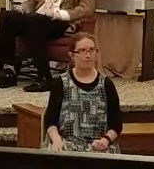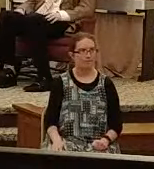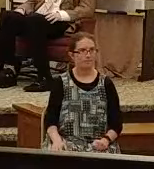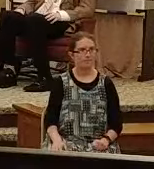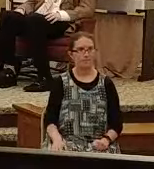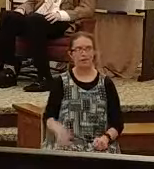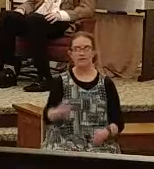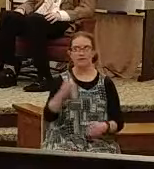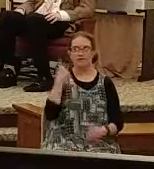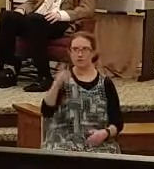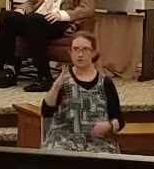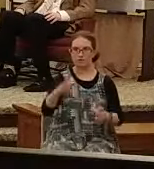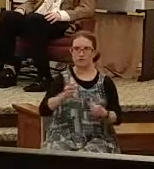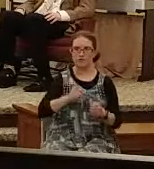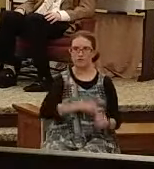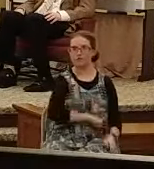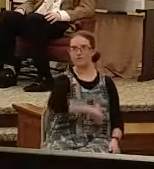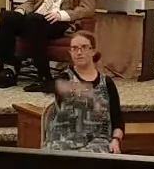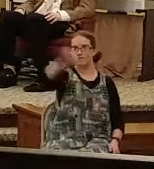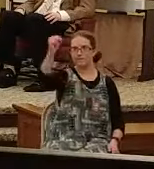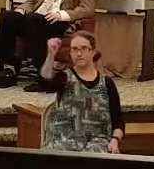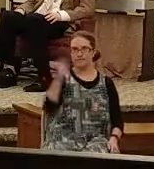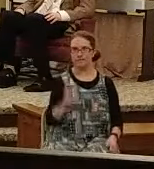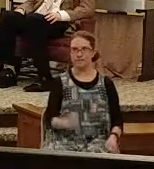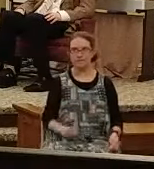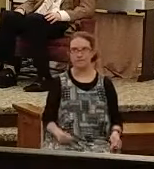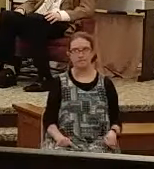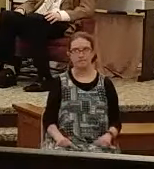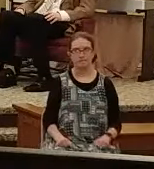Because somebody took out the sword